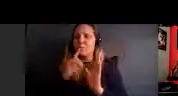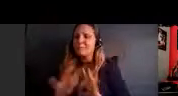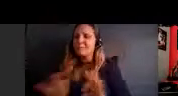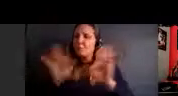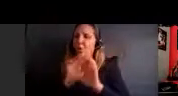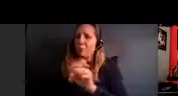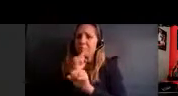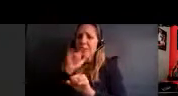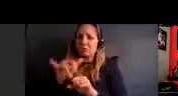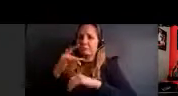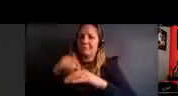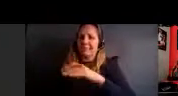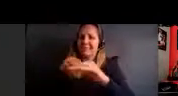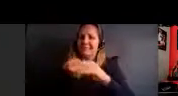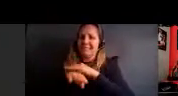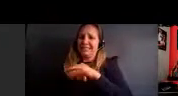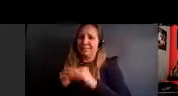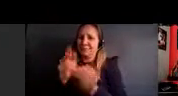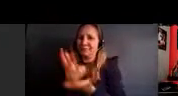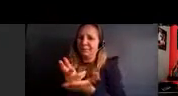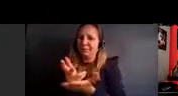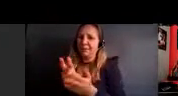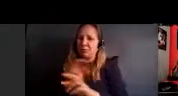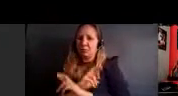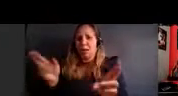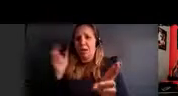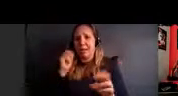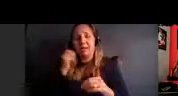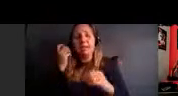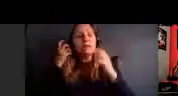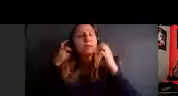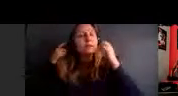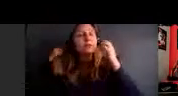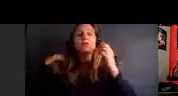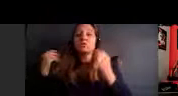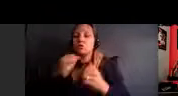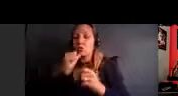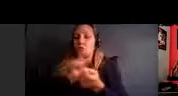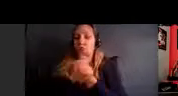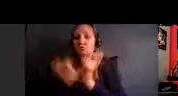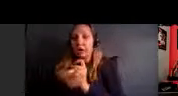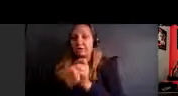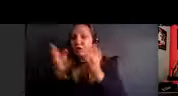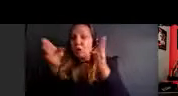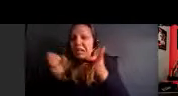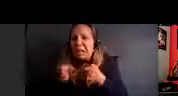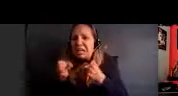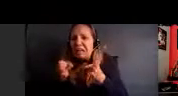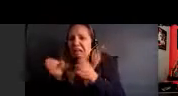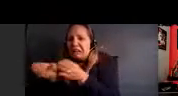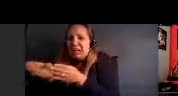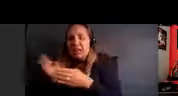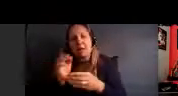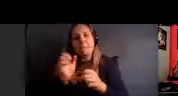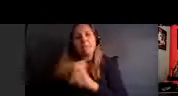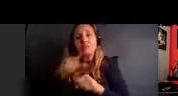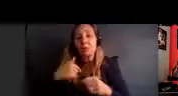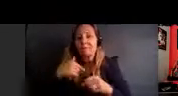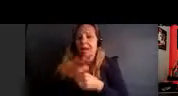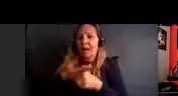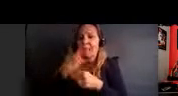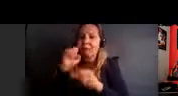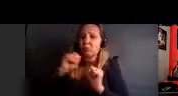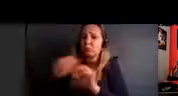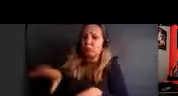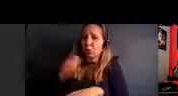available. Retain the accessibility of them and ensure that drop-off areas are also available as well. So